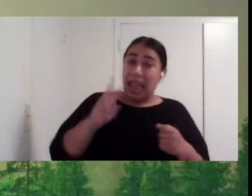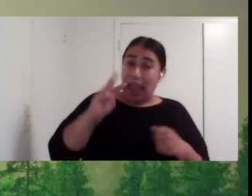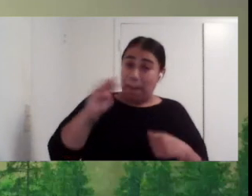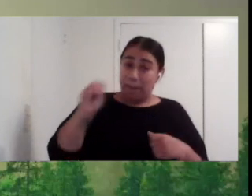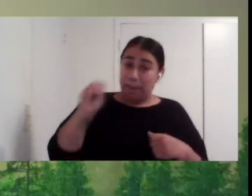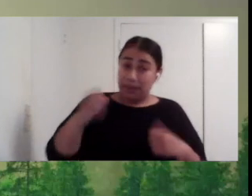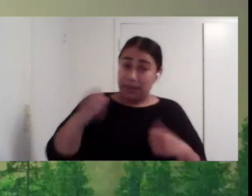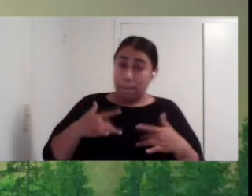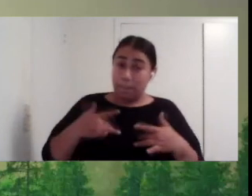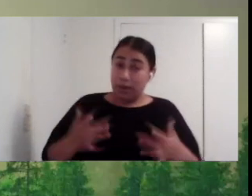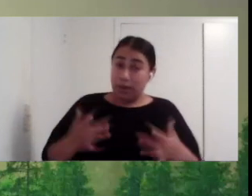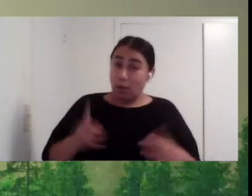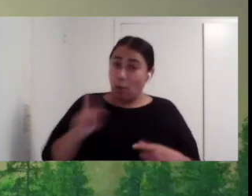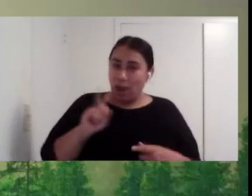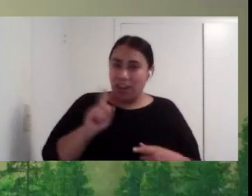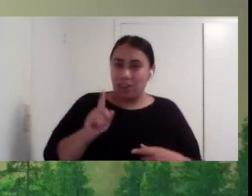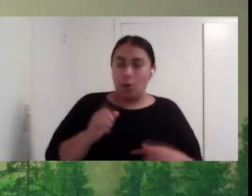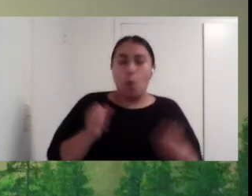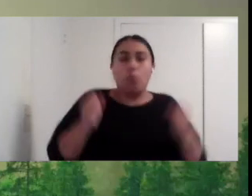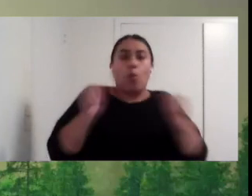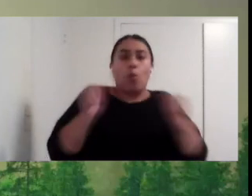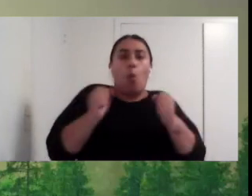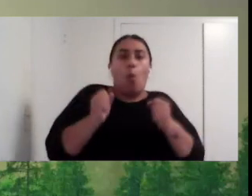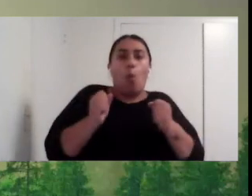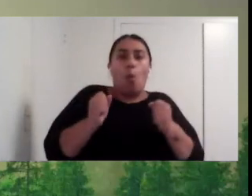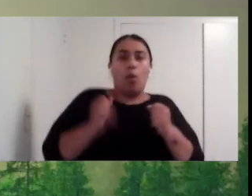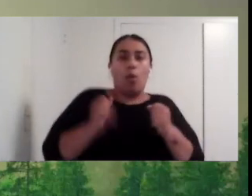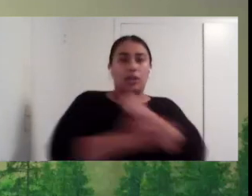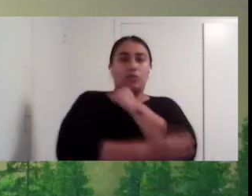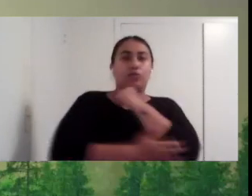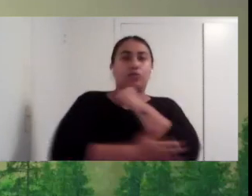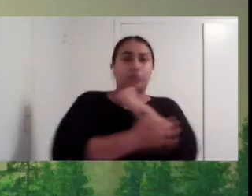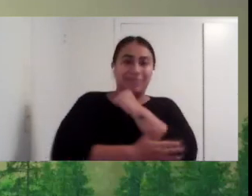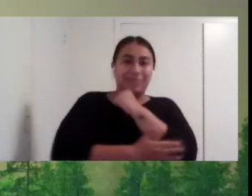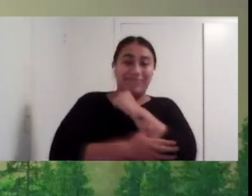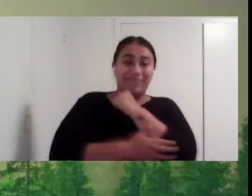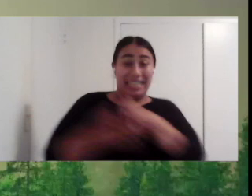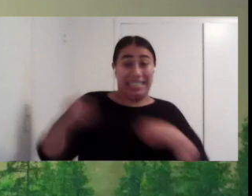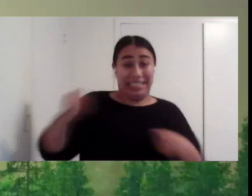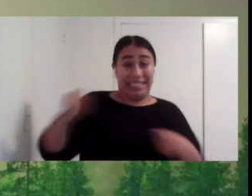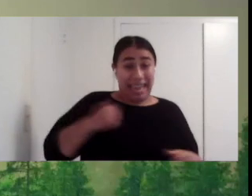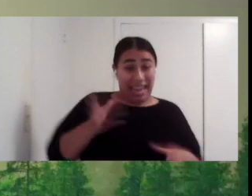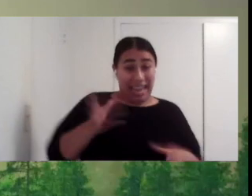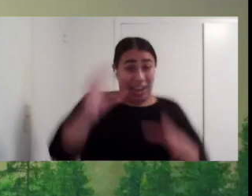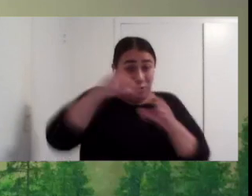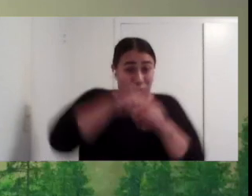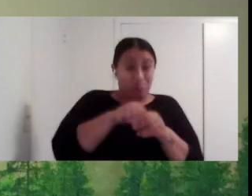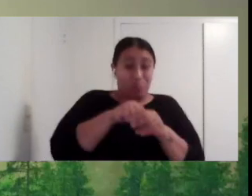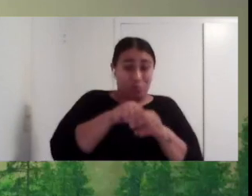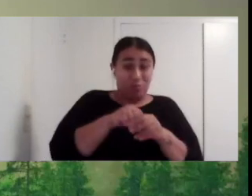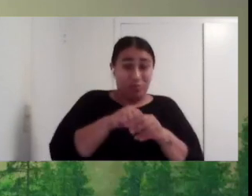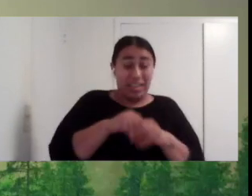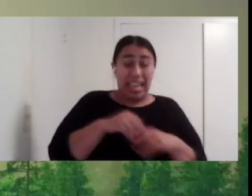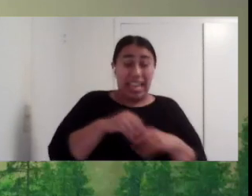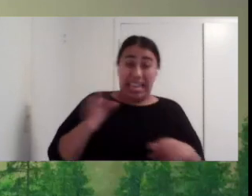is mentioning here, what is the cause of MS? Okay, and again, I mentioned briefly earlier in the presentation that